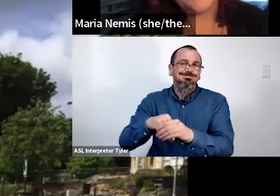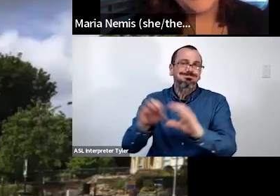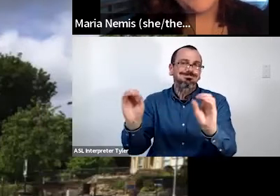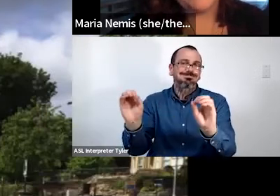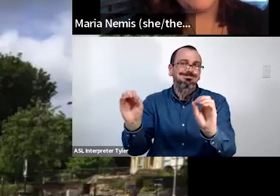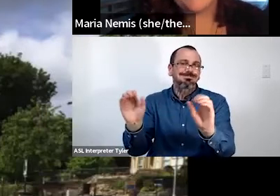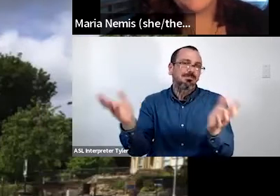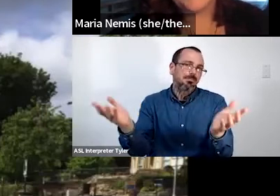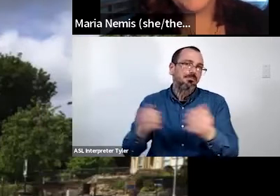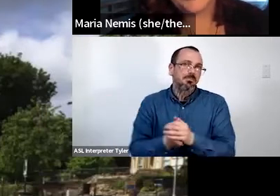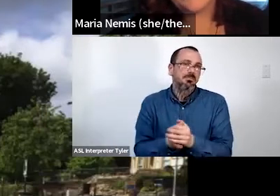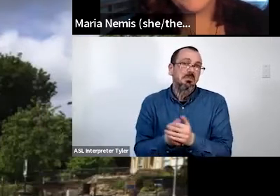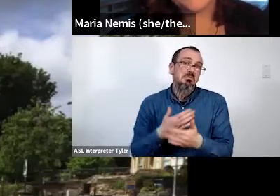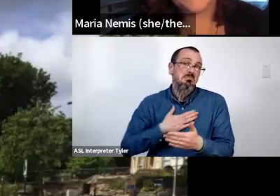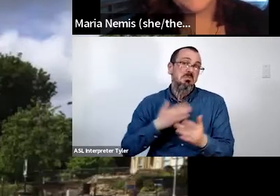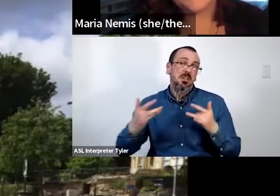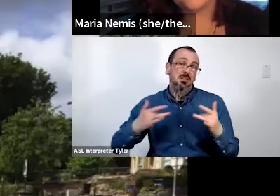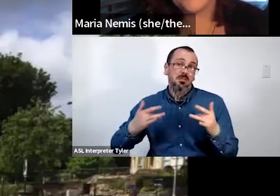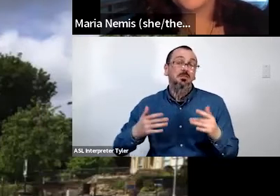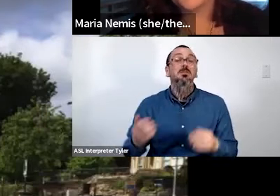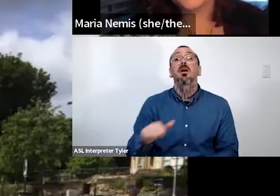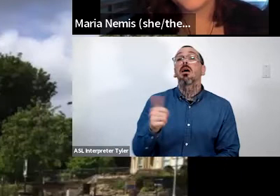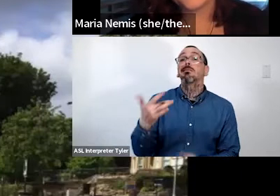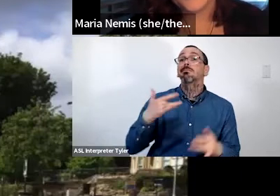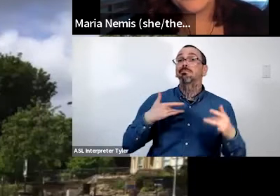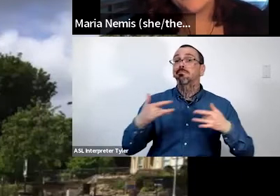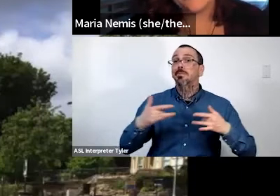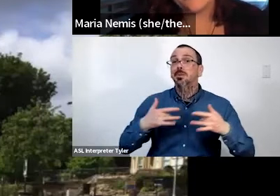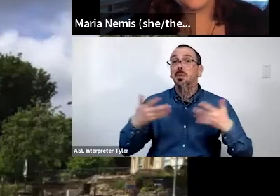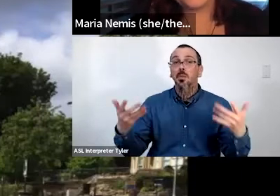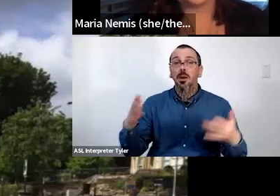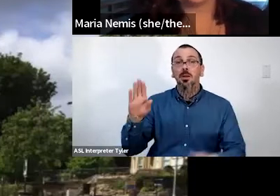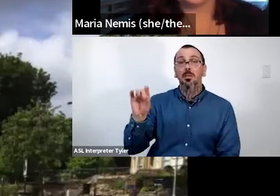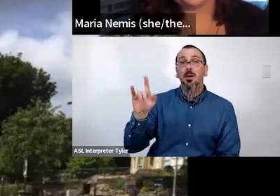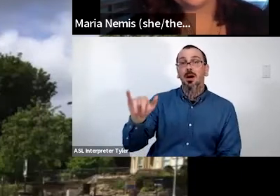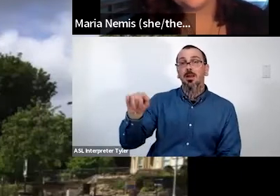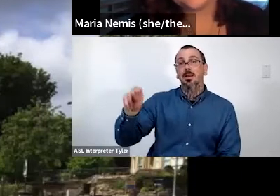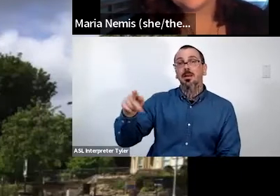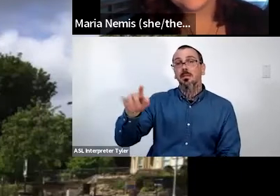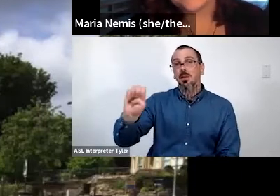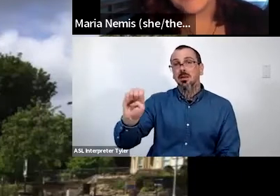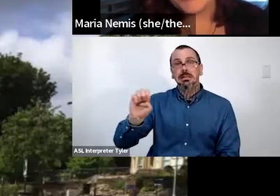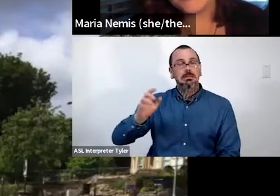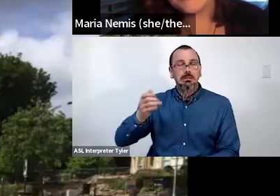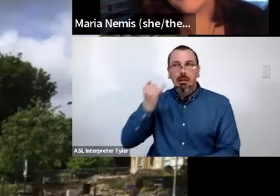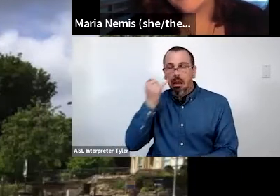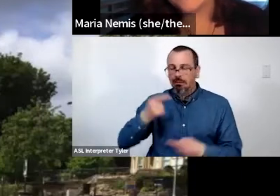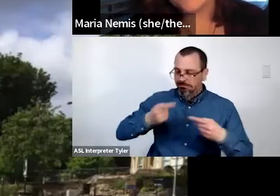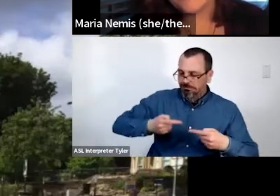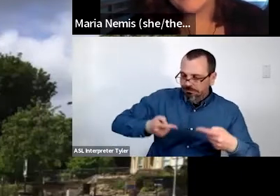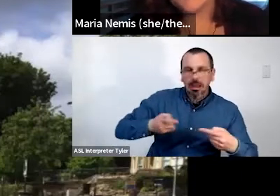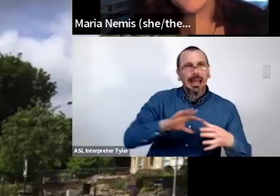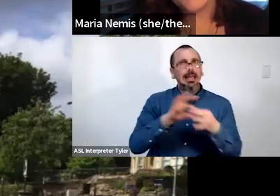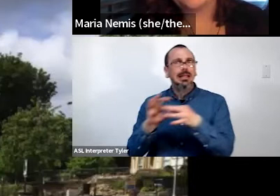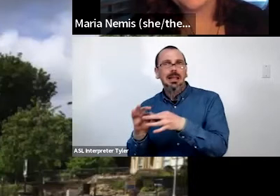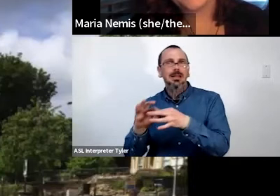also worried about body image struggles being confounded with dysphoria, but dysphoria was listed as like a separate and distinct